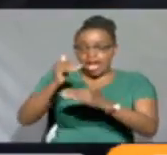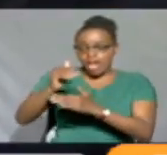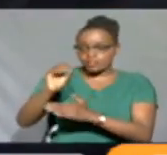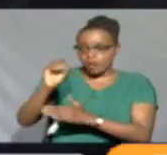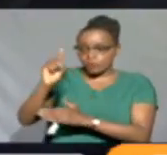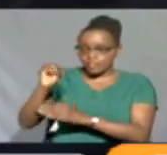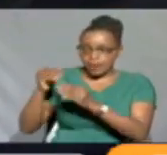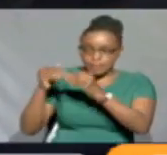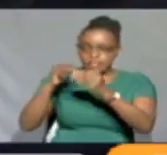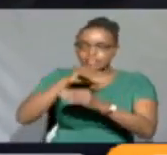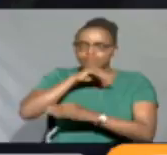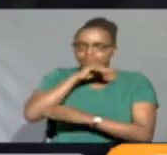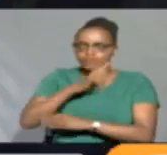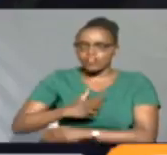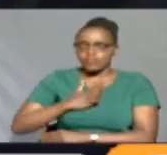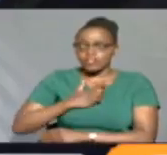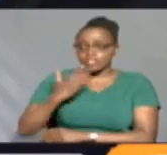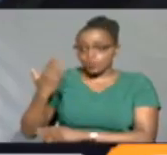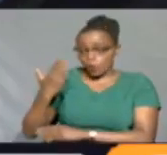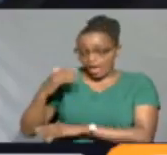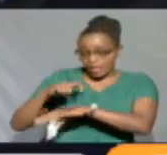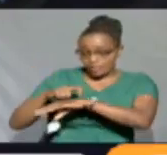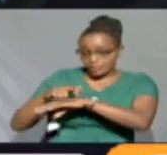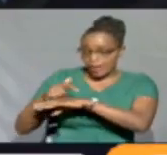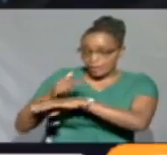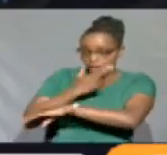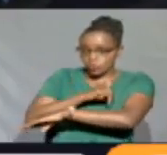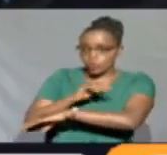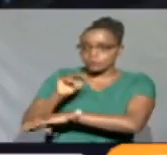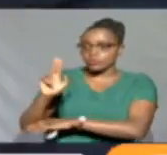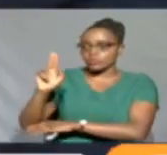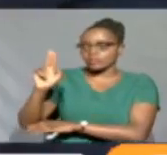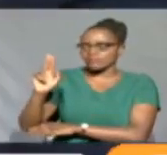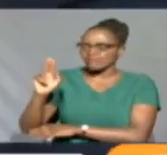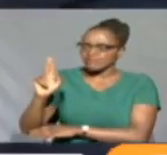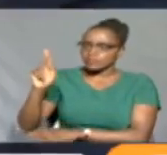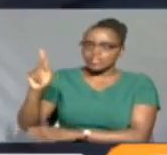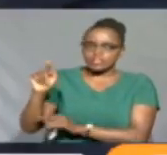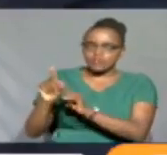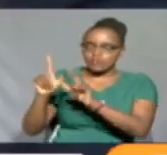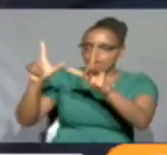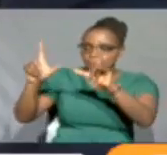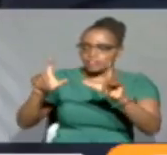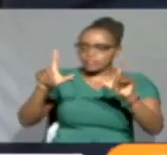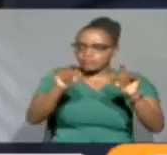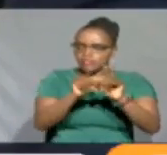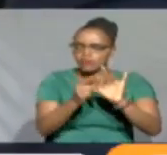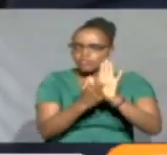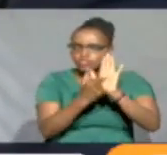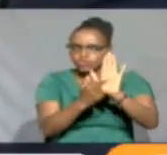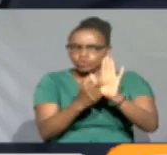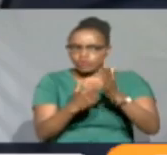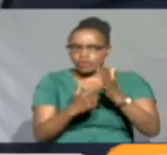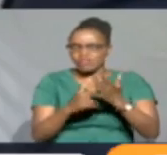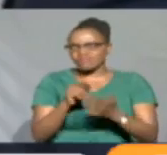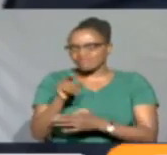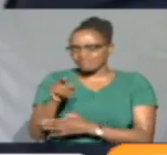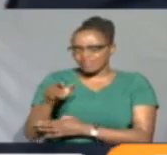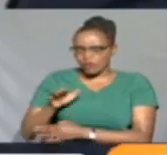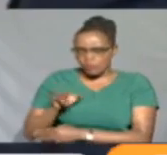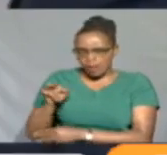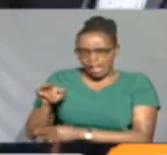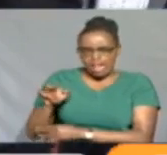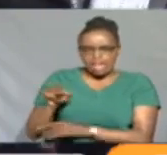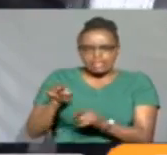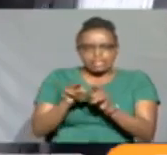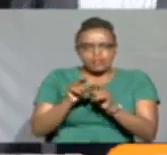leader Raila Odinga paid her a visit while she was in a hospital in London. The pictures taken depicting over-resilient Dr. Laboso.